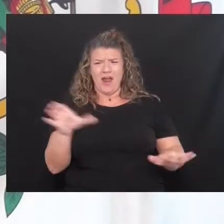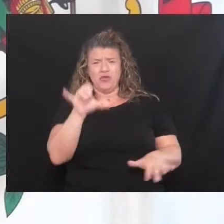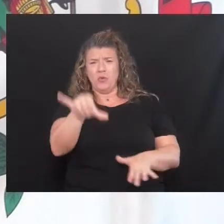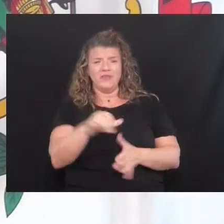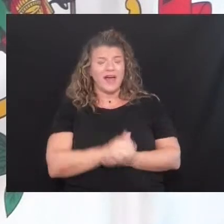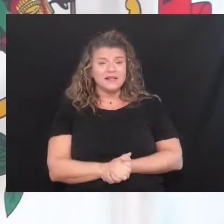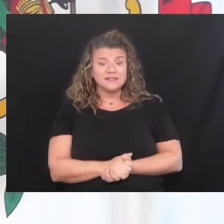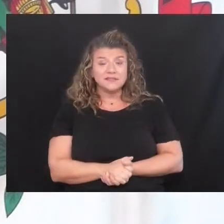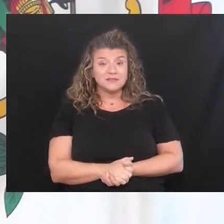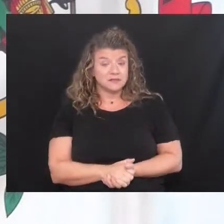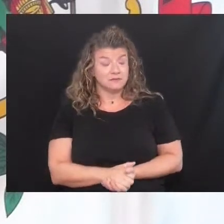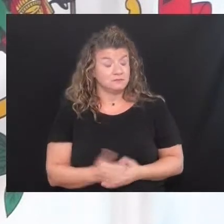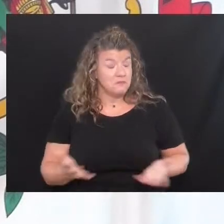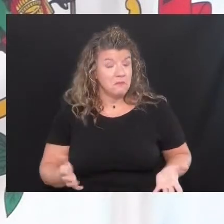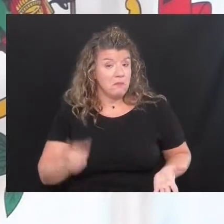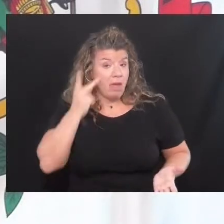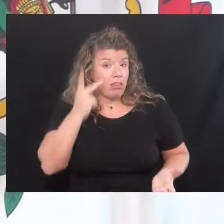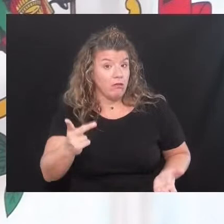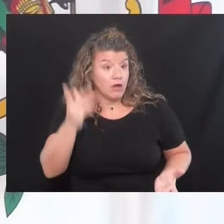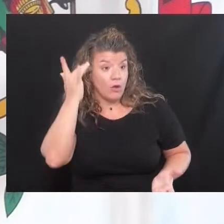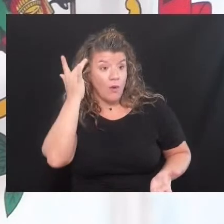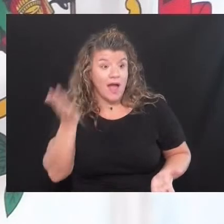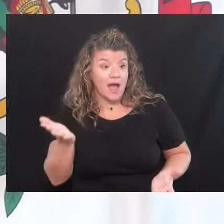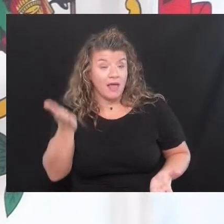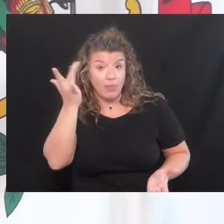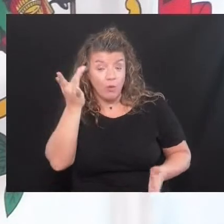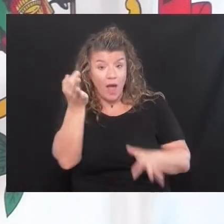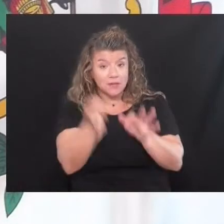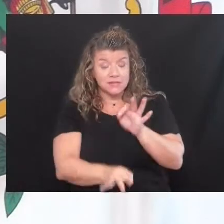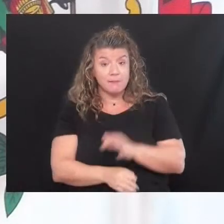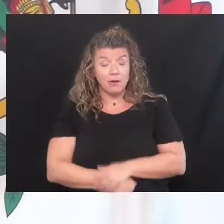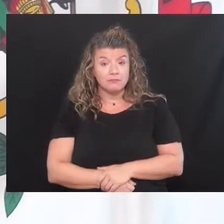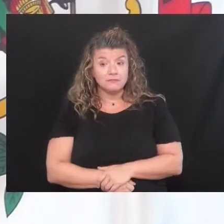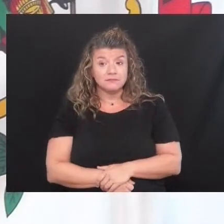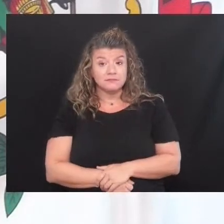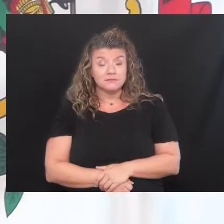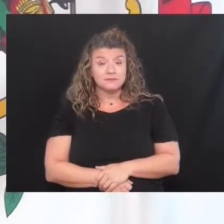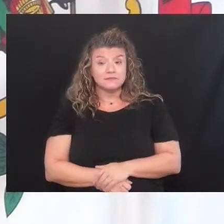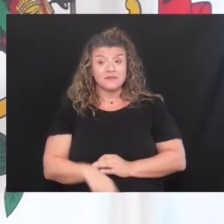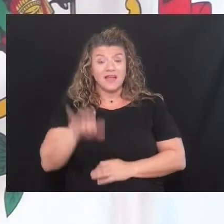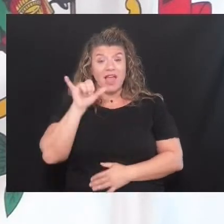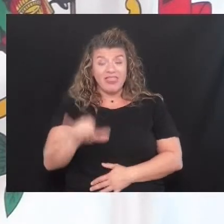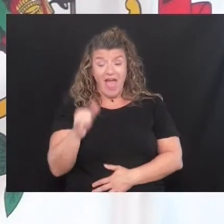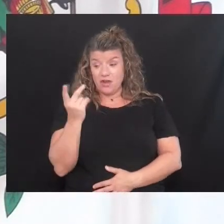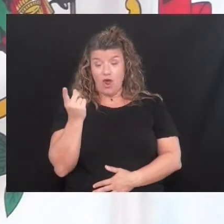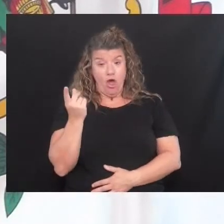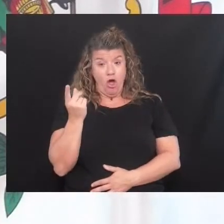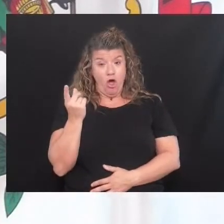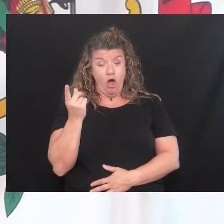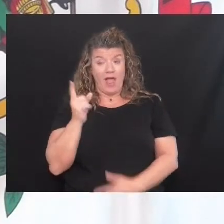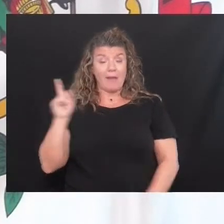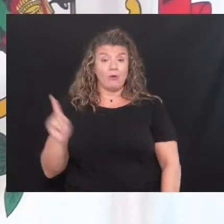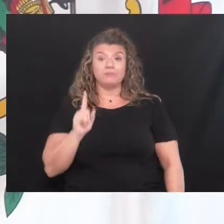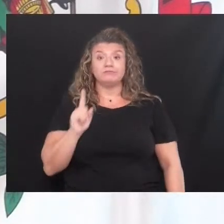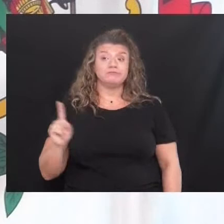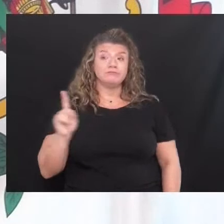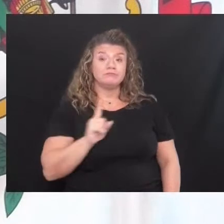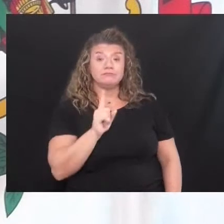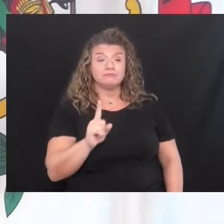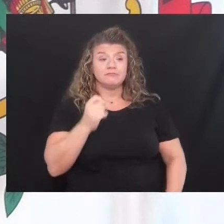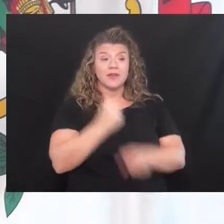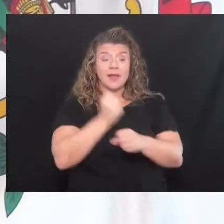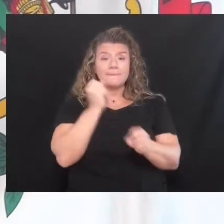But just look at why. The why is really simple. You know, that little bulldog came along and everything and made a lot of